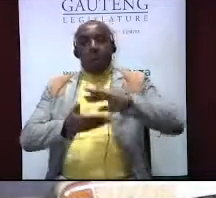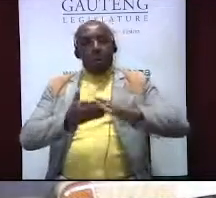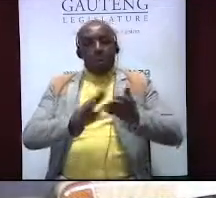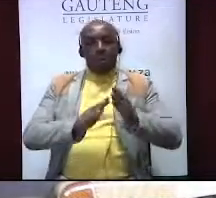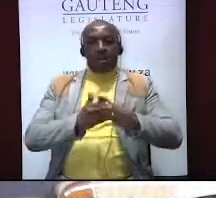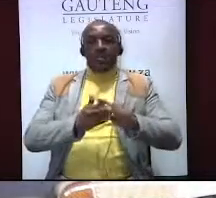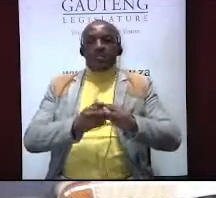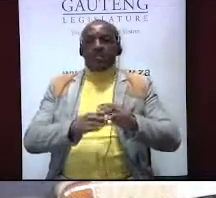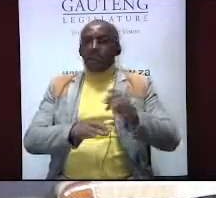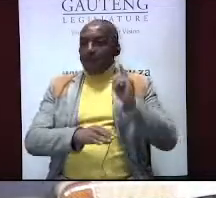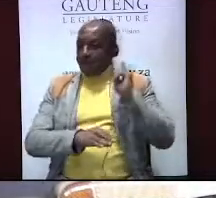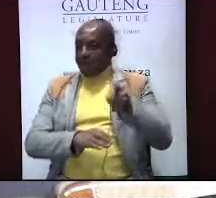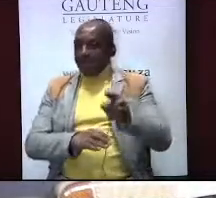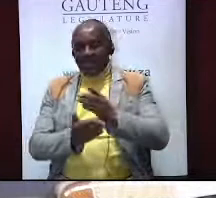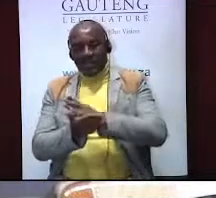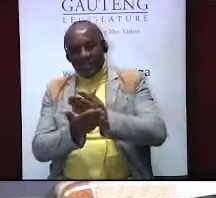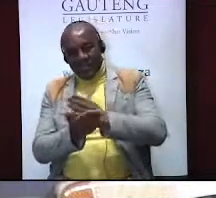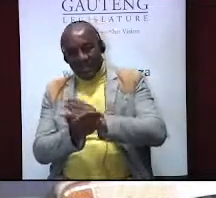shine that light.